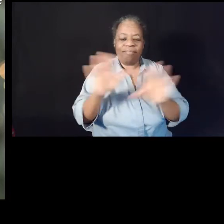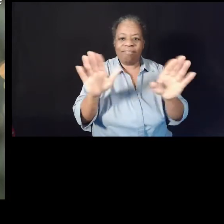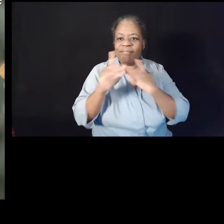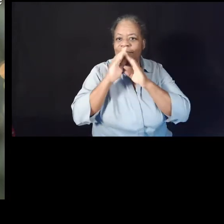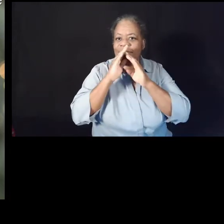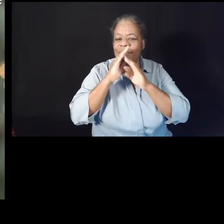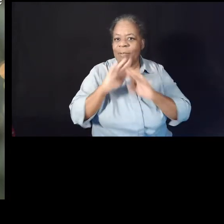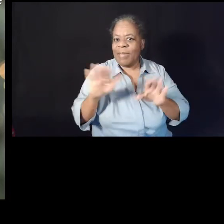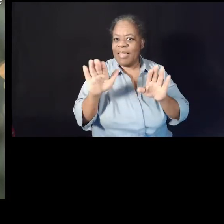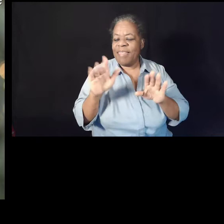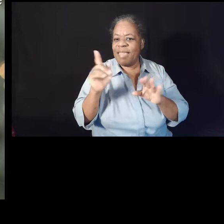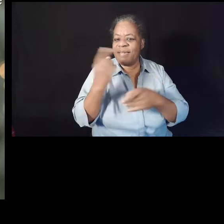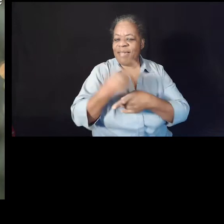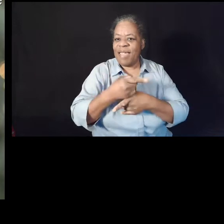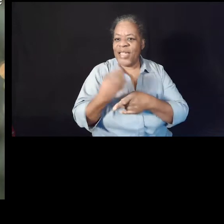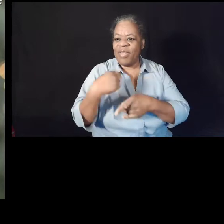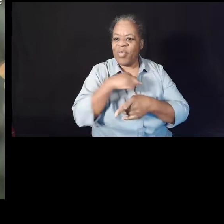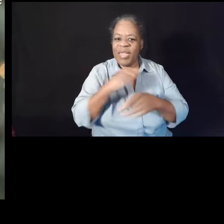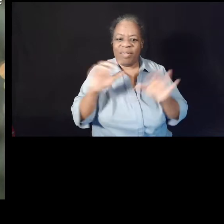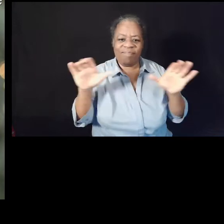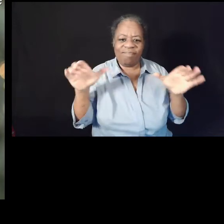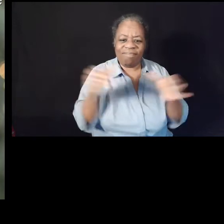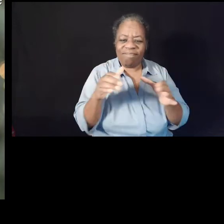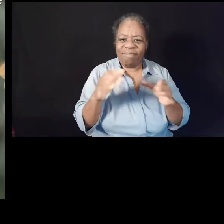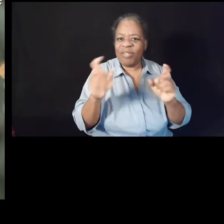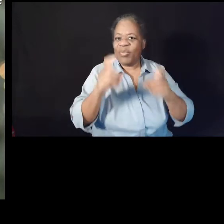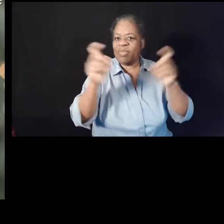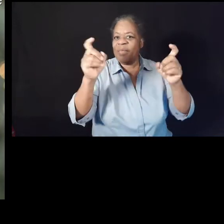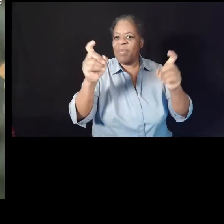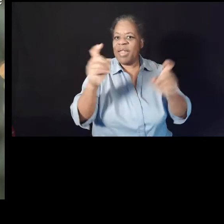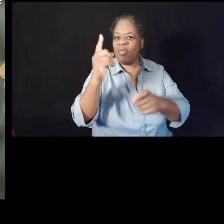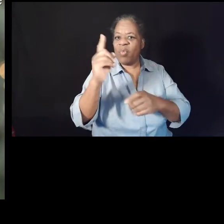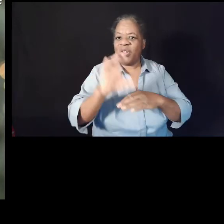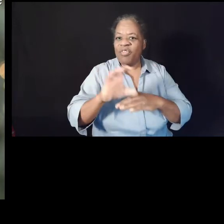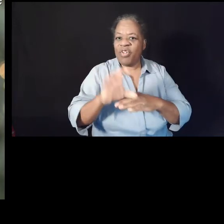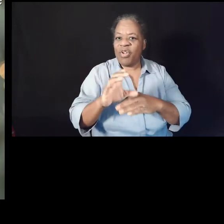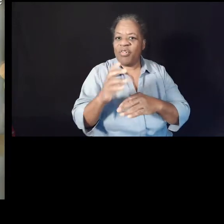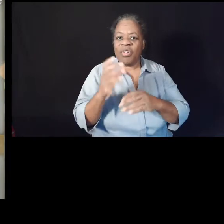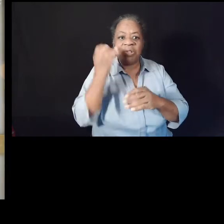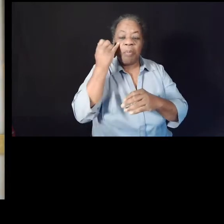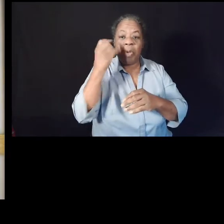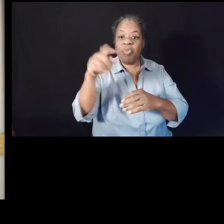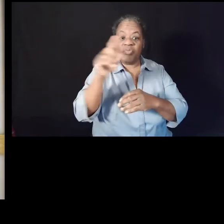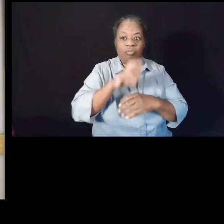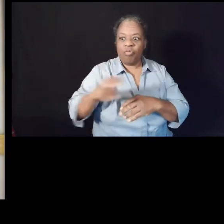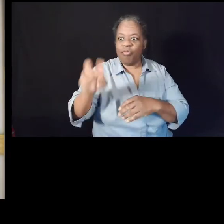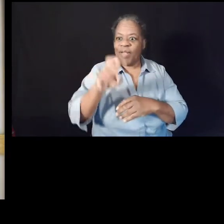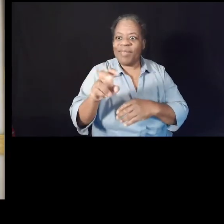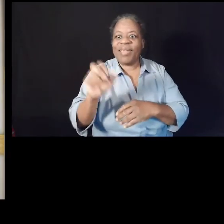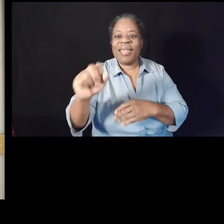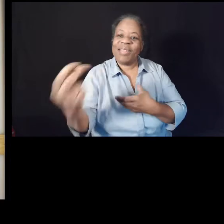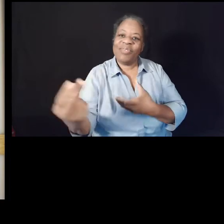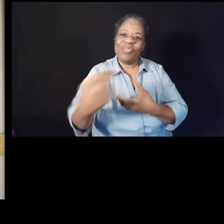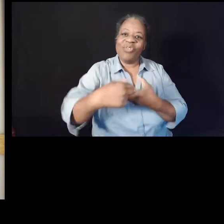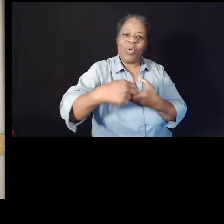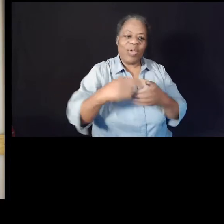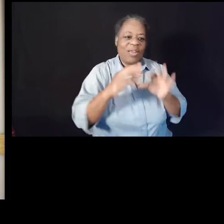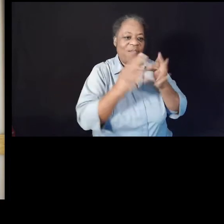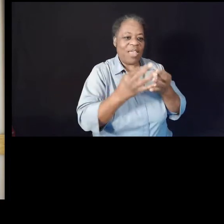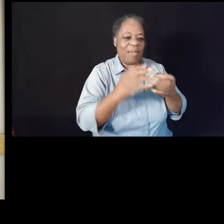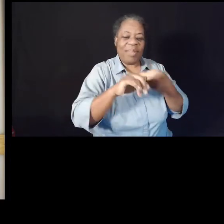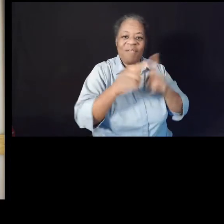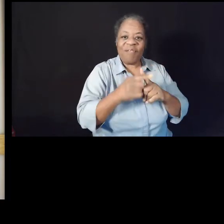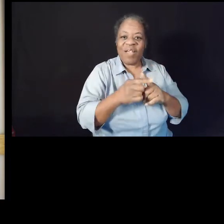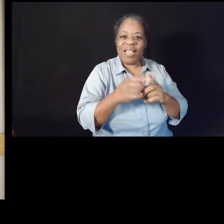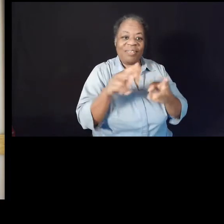church. So if you happen to be traveling that weekend, you can join us from wherever you are. And if you have family or friends visiting with you, they